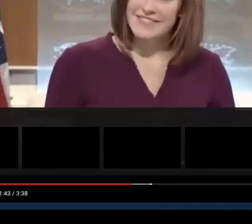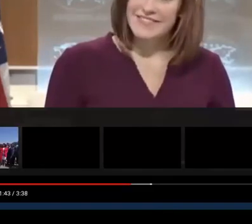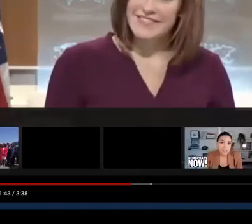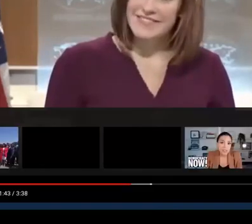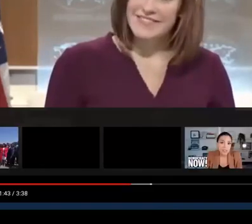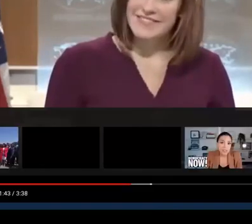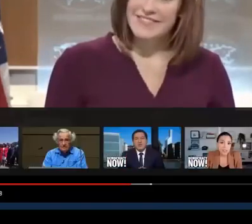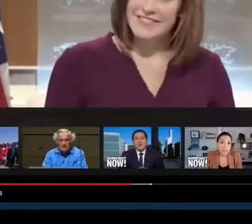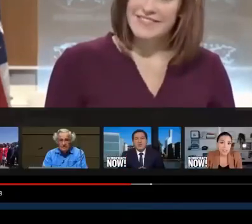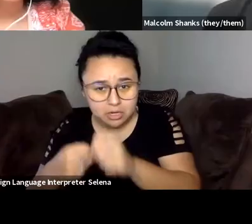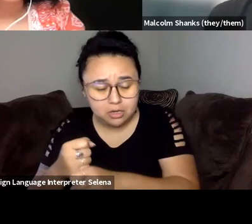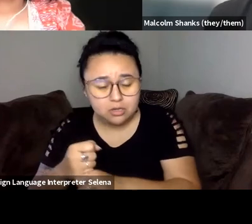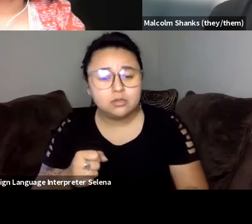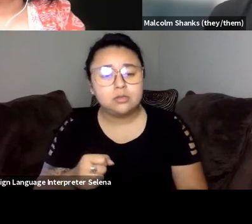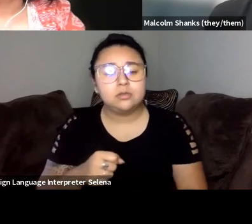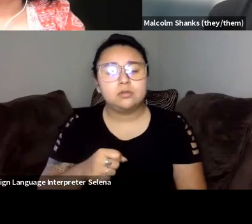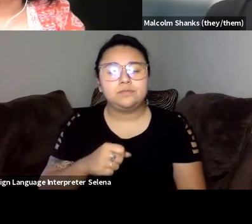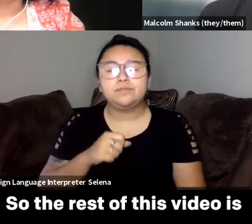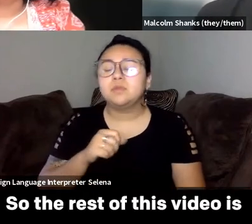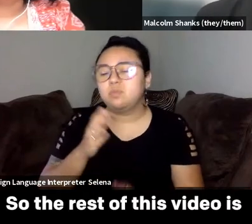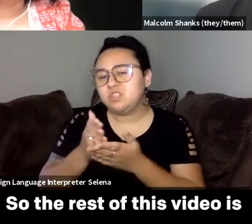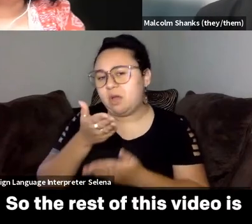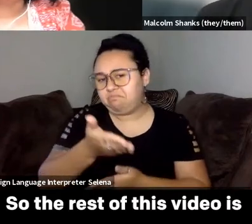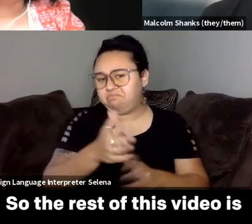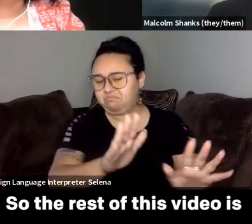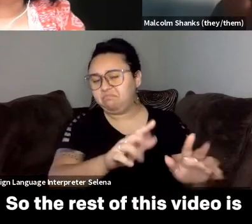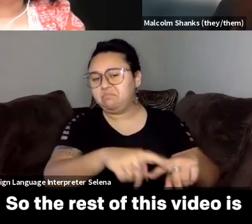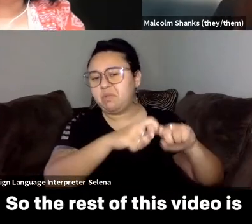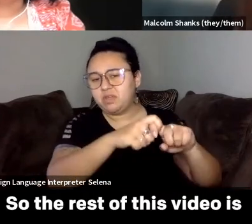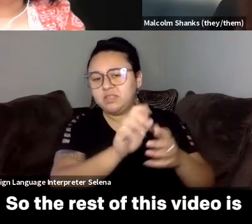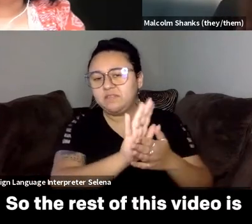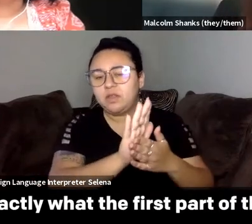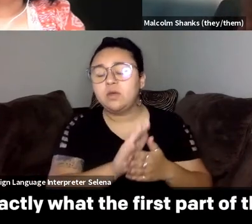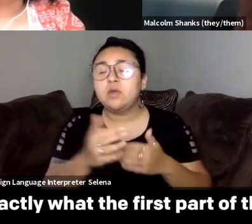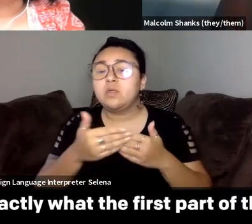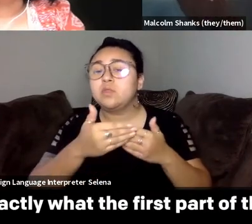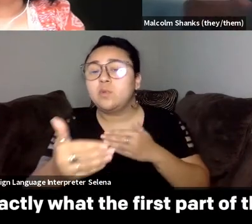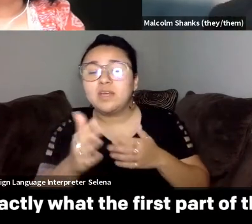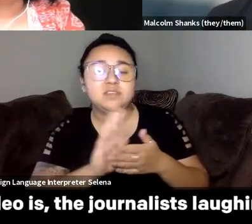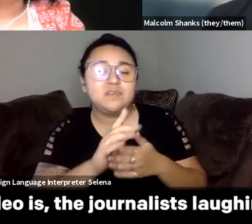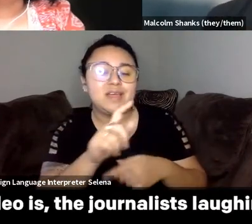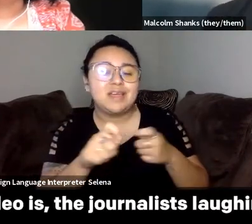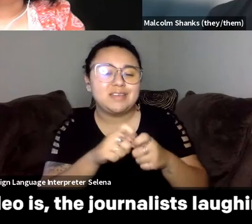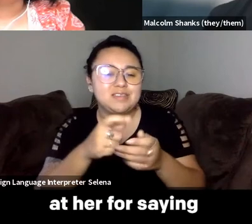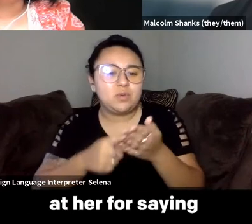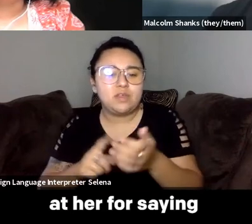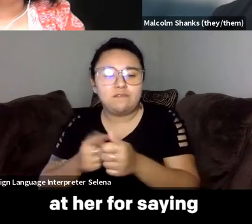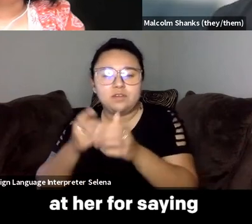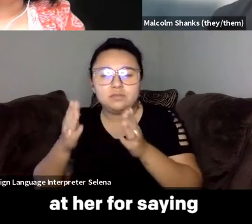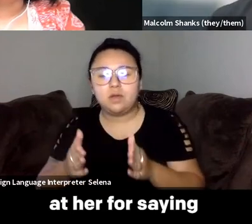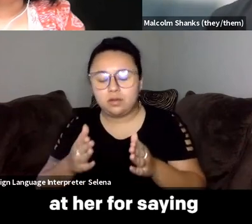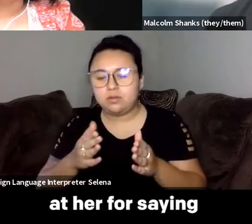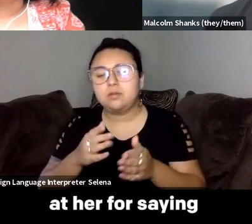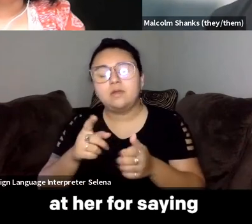Whatever we say about Ukraine, what So the rest of this video is exactly what the first part of the video is: journalists laughing at